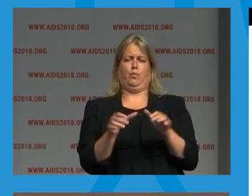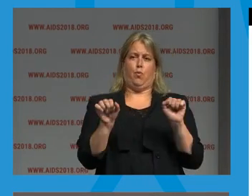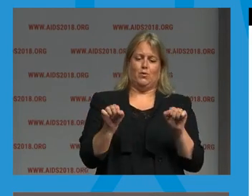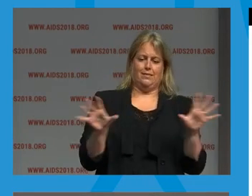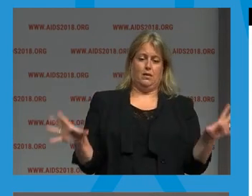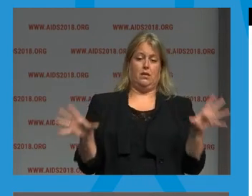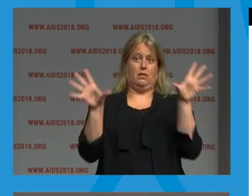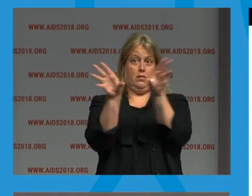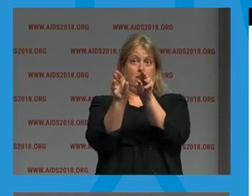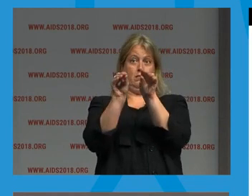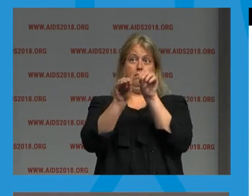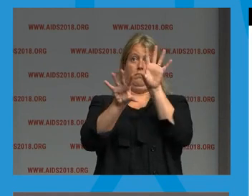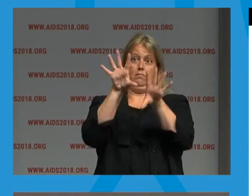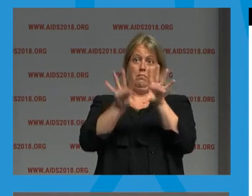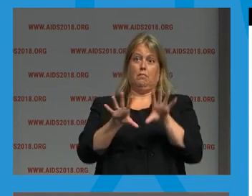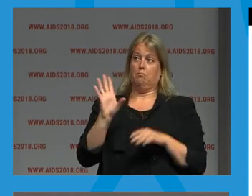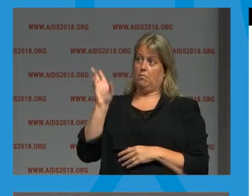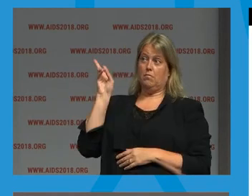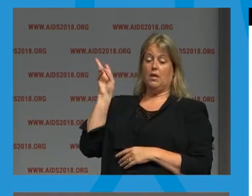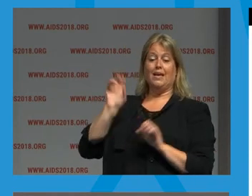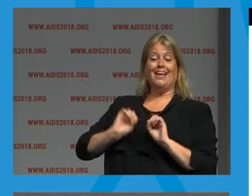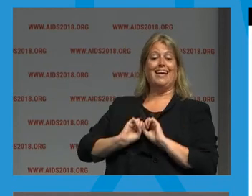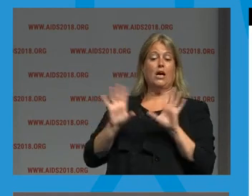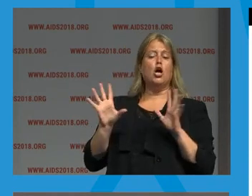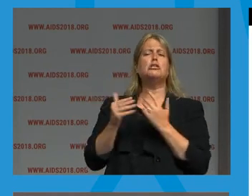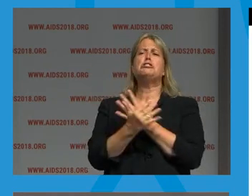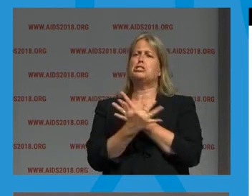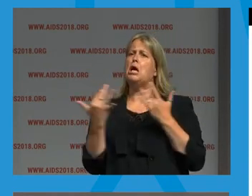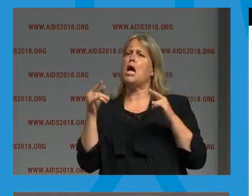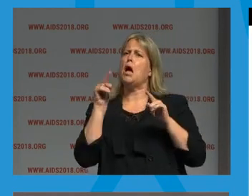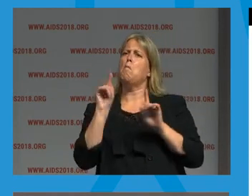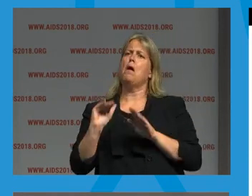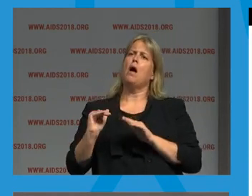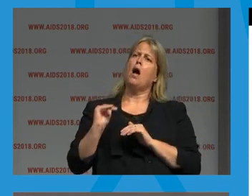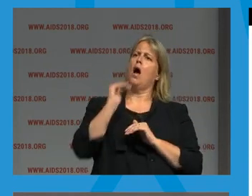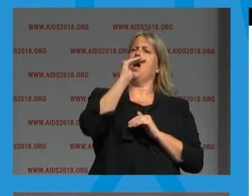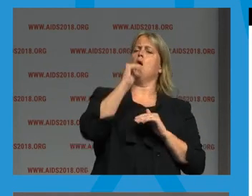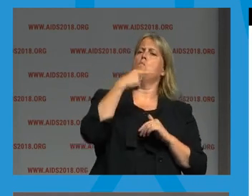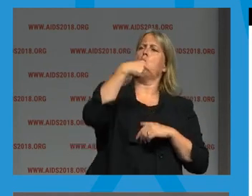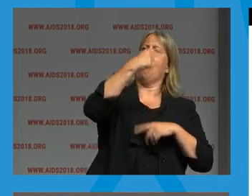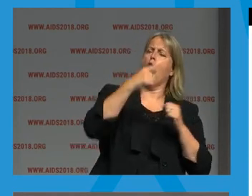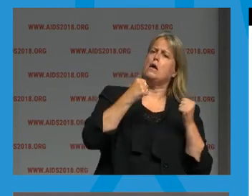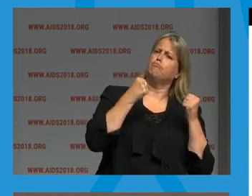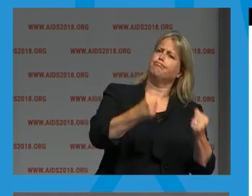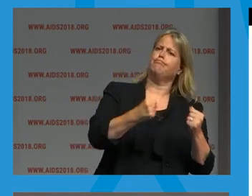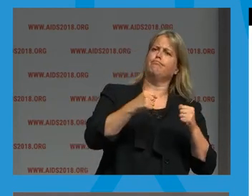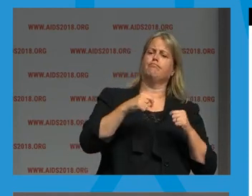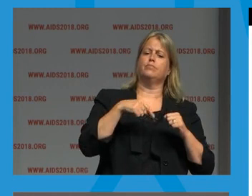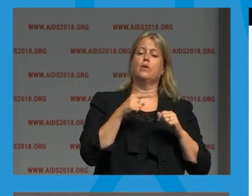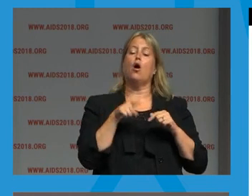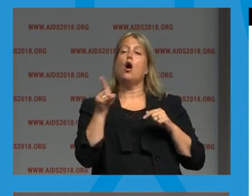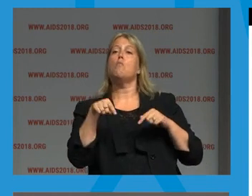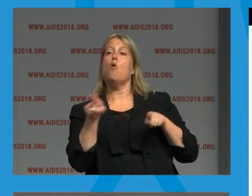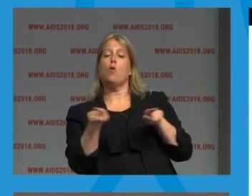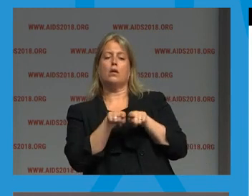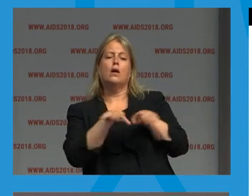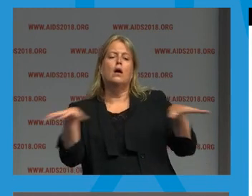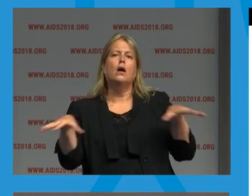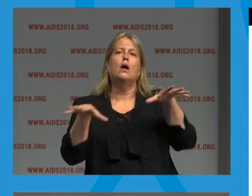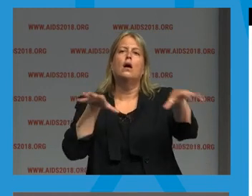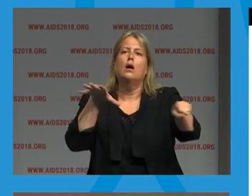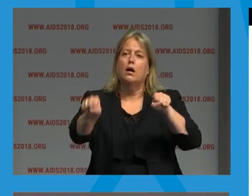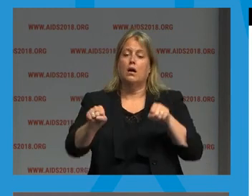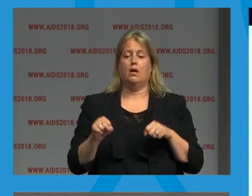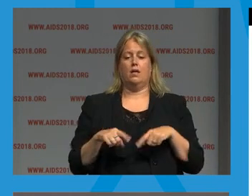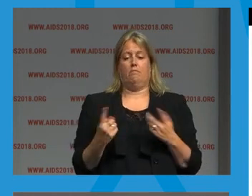shown here, it is clear that there are some antibodies that are more potent than others and have greater breadth than others. So the